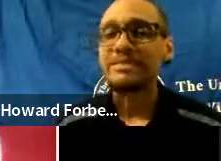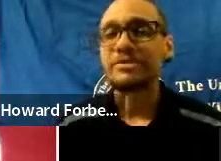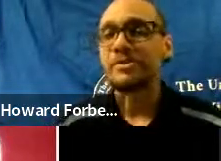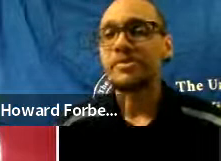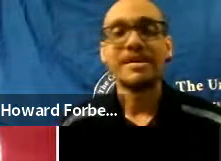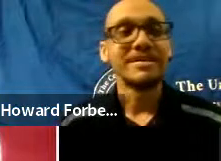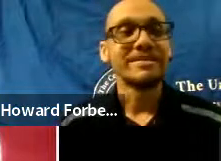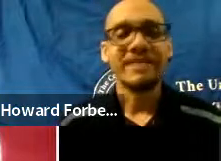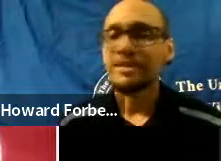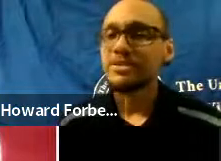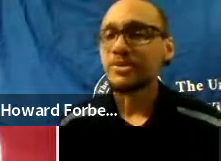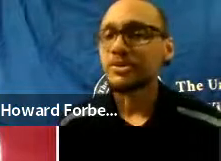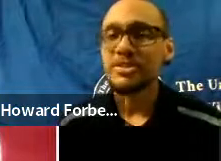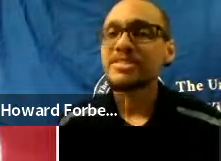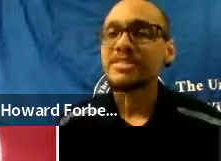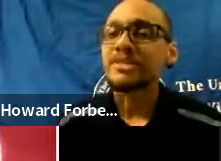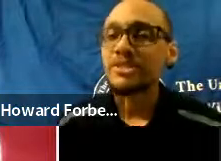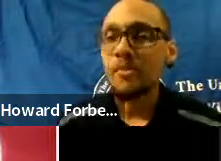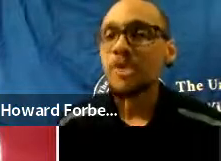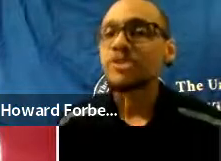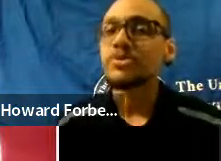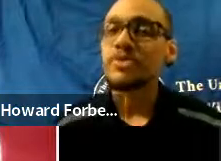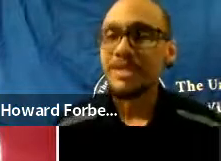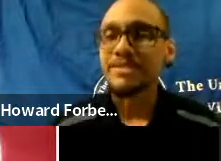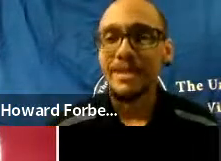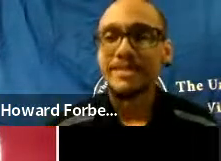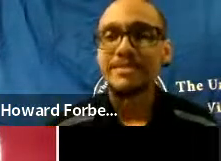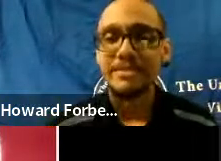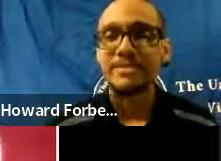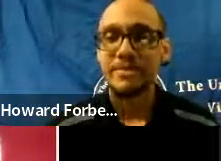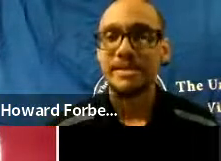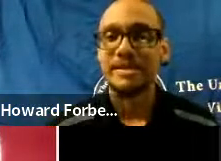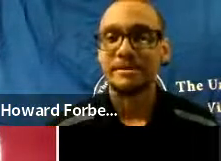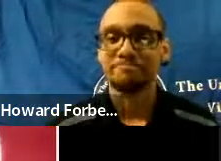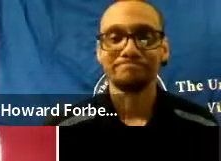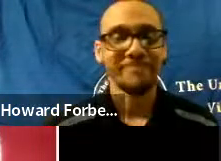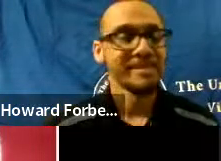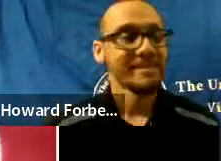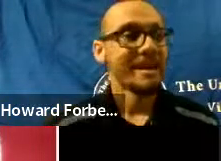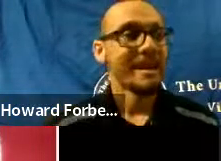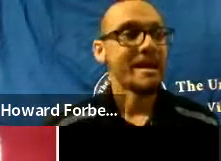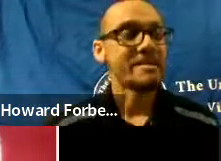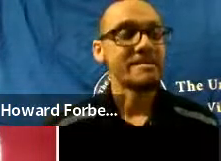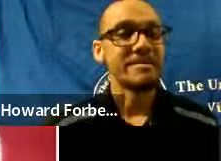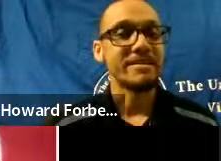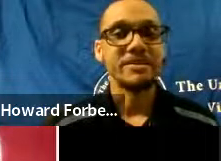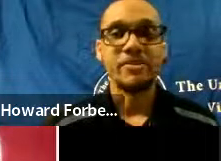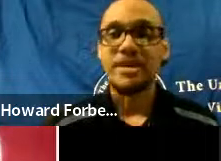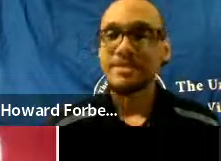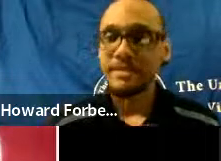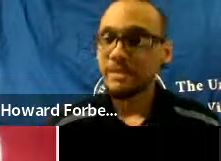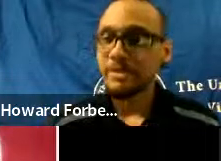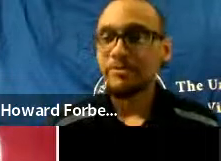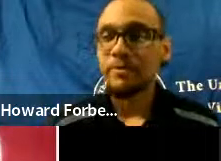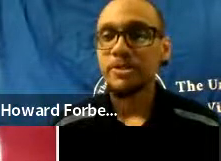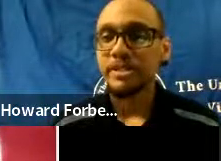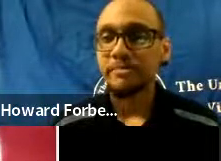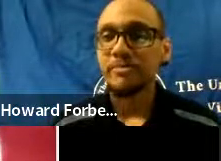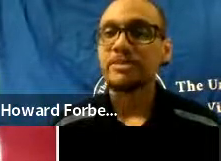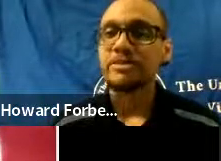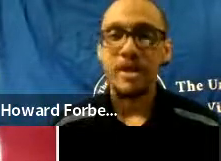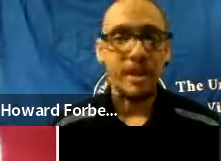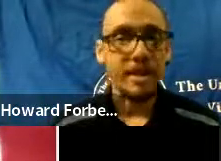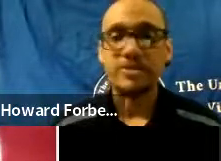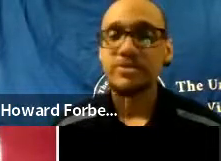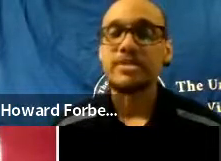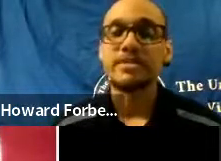to please, tell us or sketch what you think a scientist looks like. And, it's a little bit